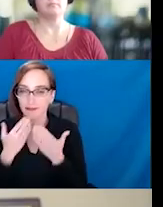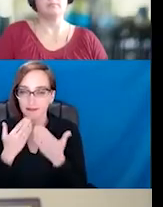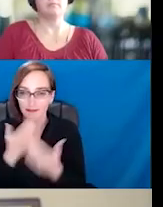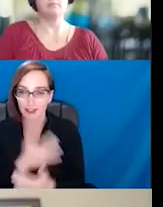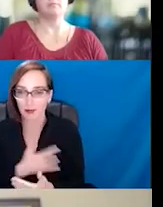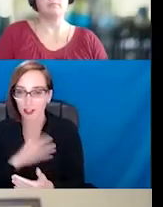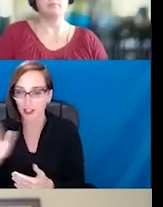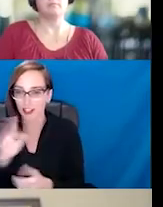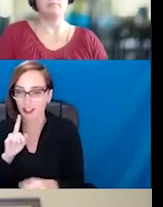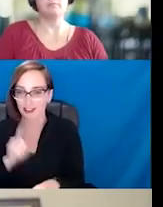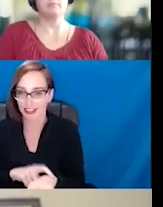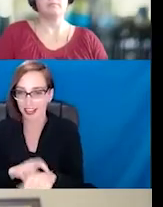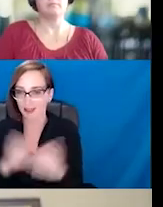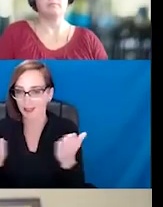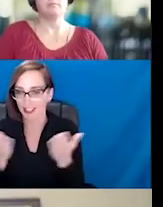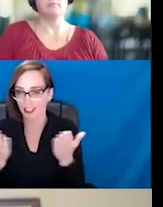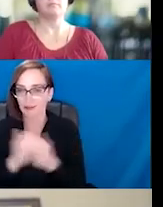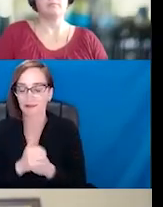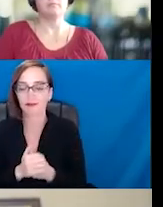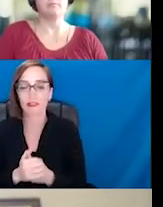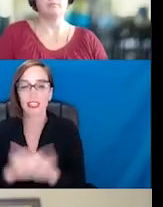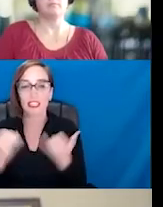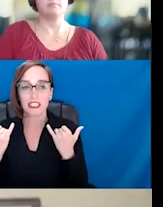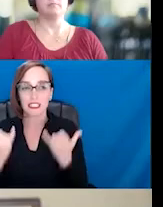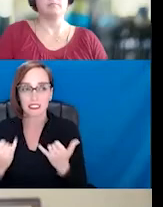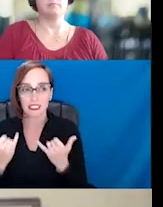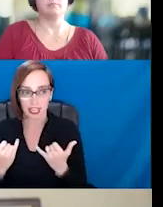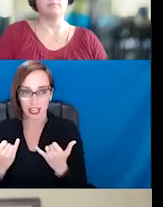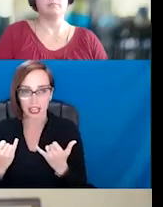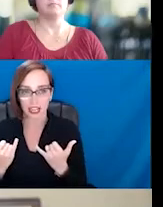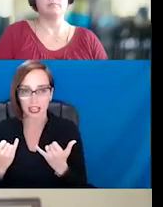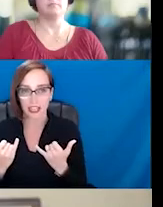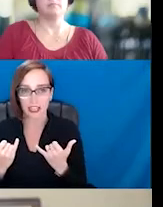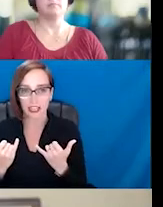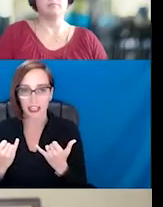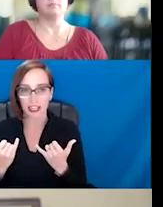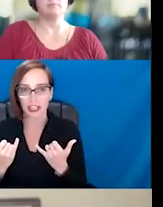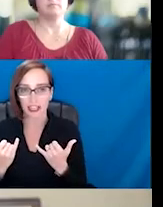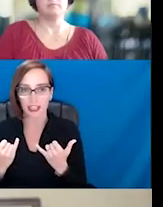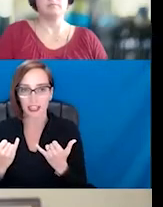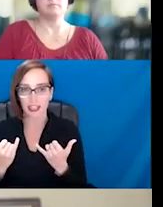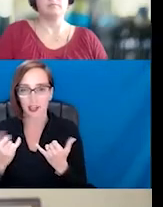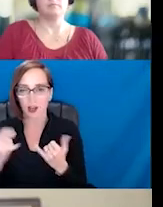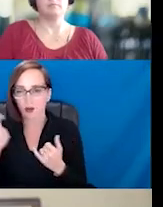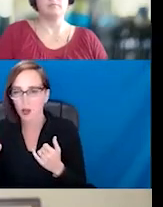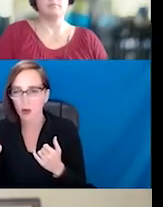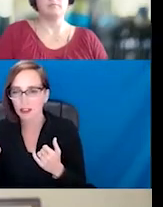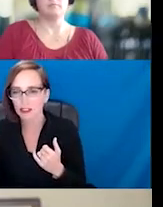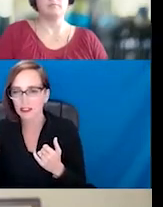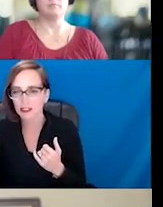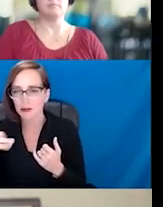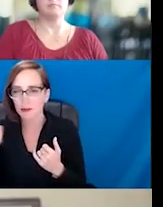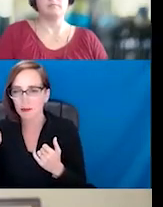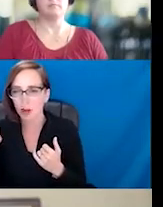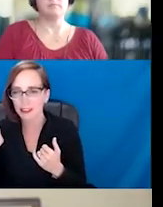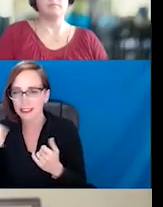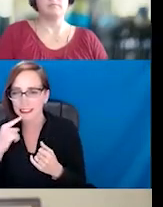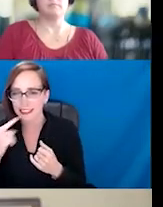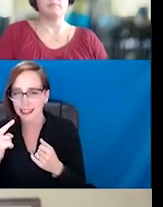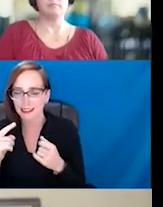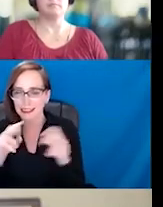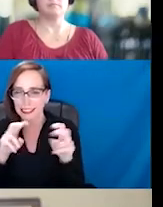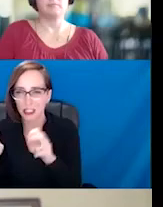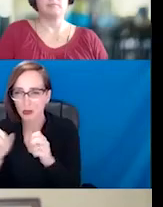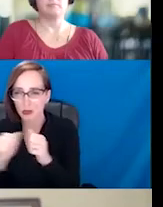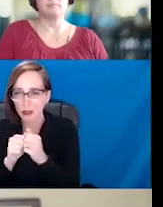So today we're going to, oh, there's Barty just saying she's got some connection problems. So